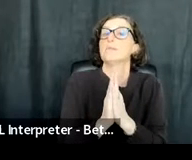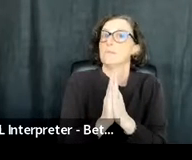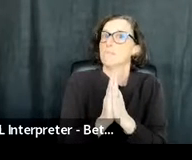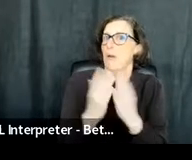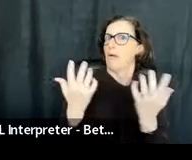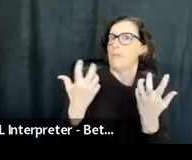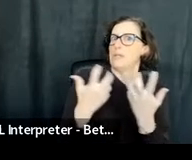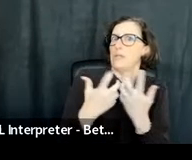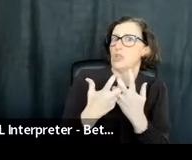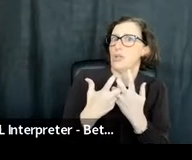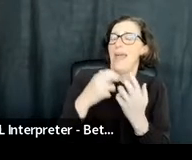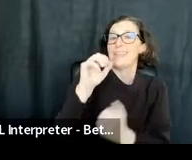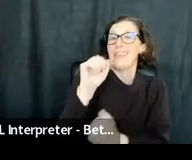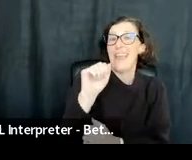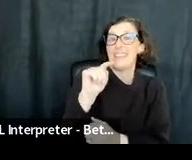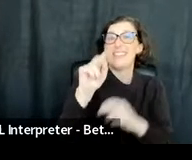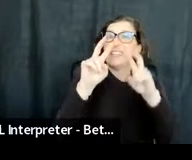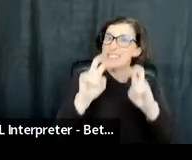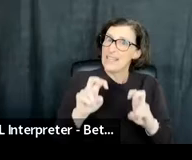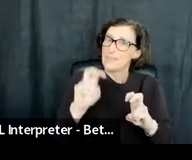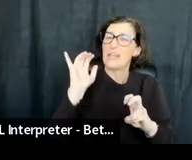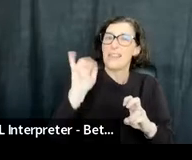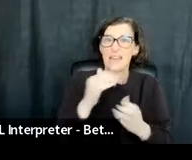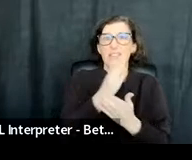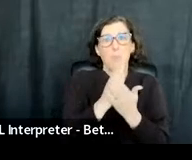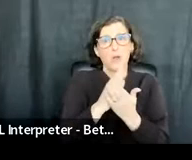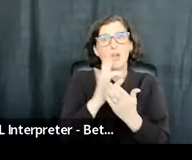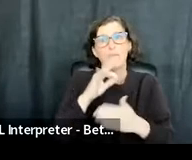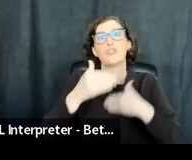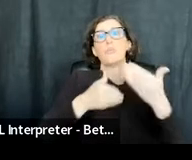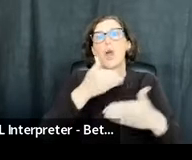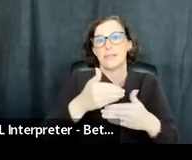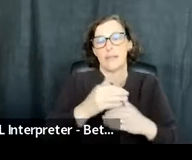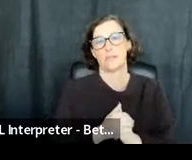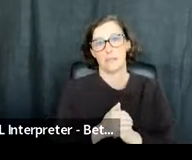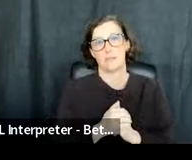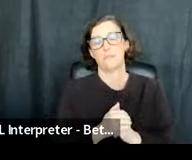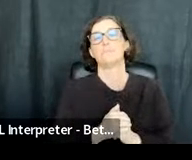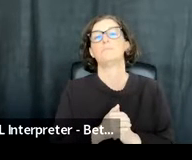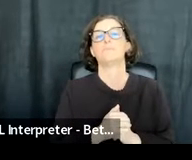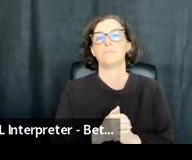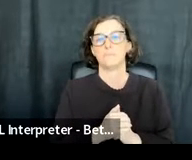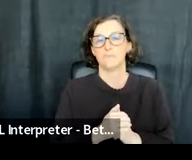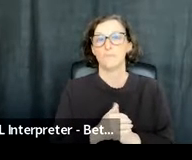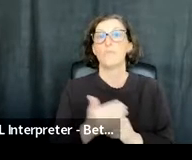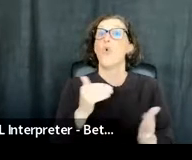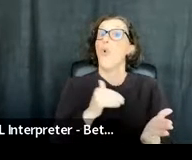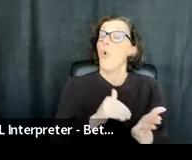And the AT assessment is part of that process. A lot of times,